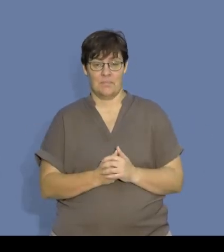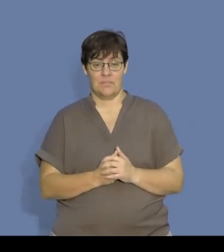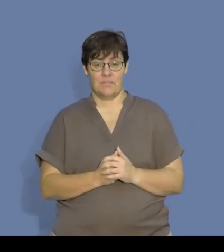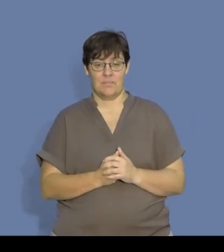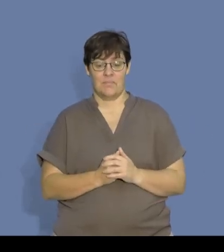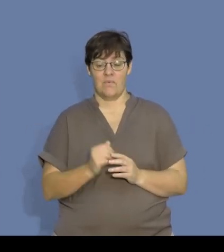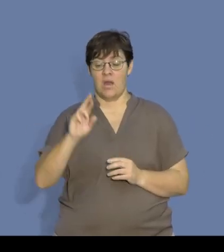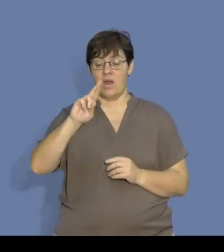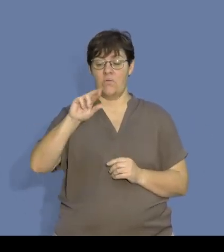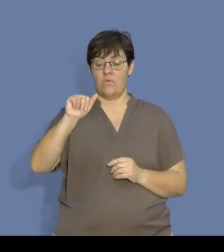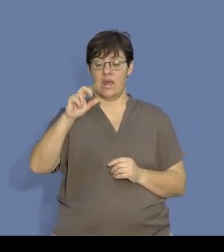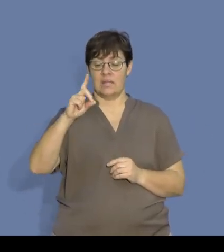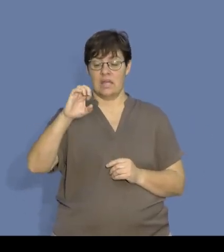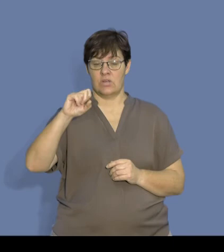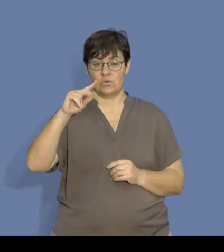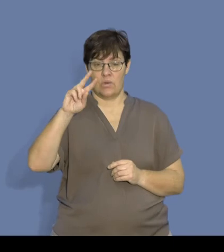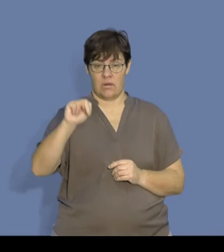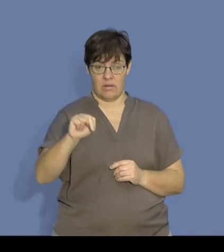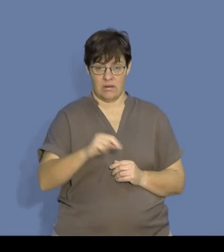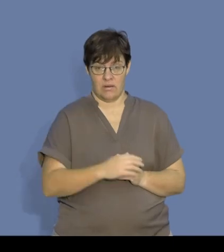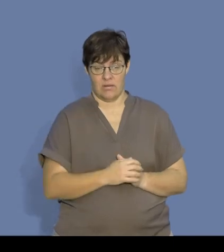of radiation